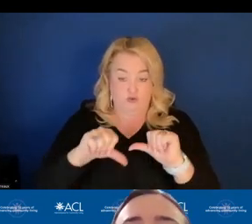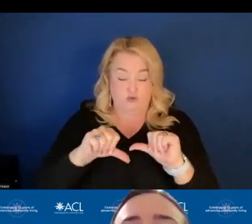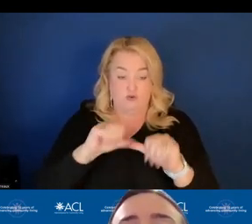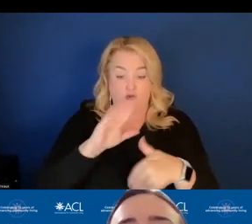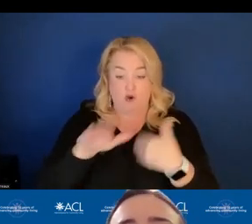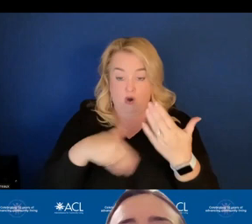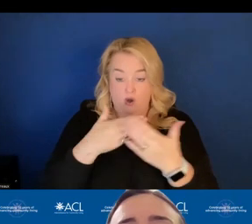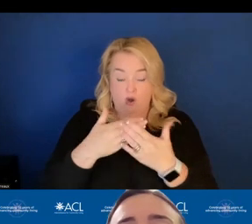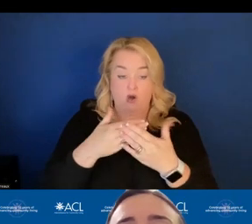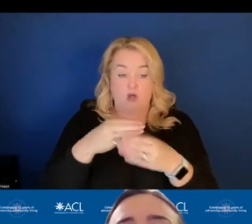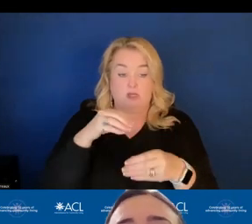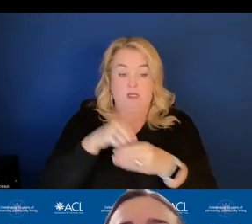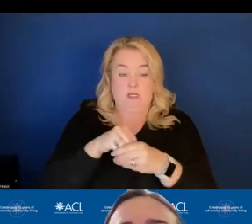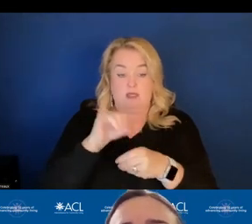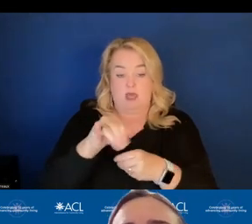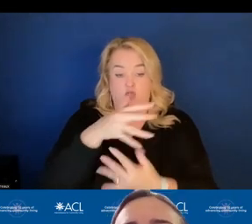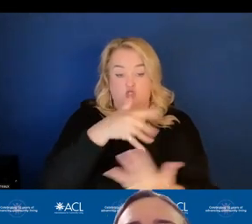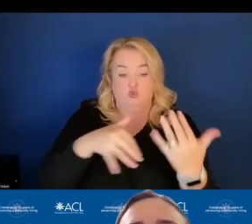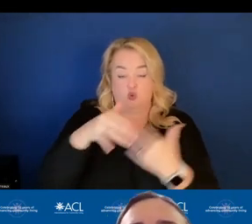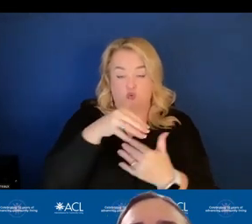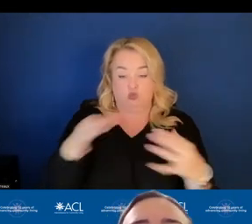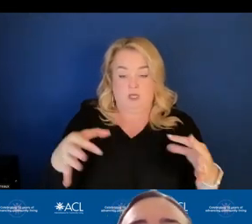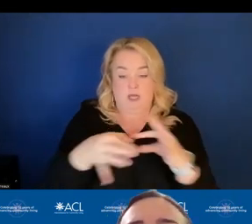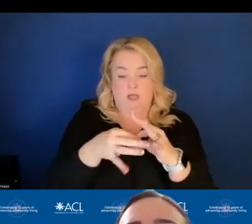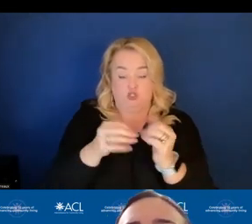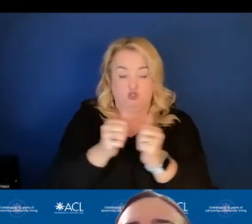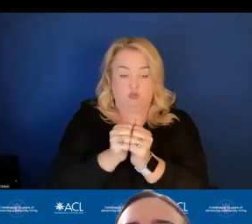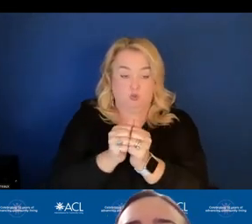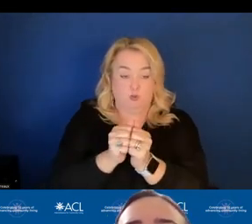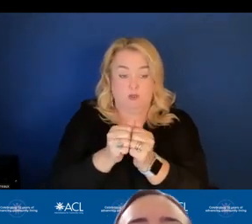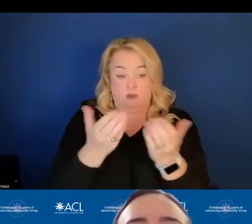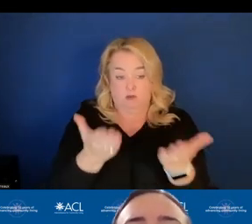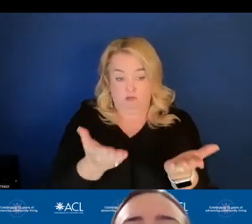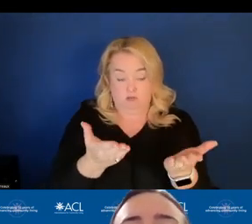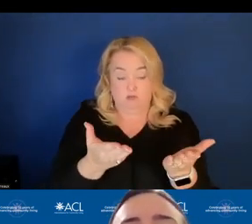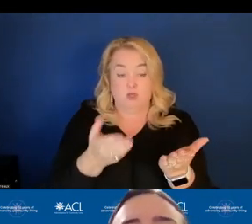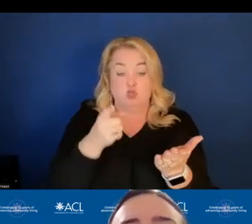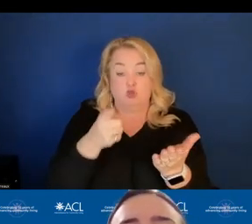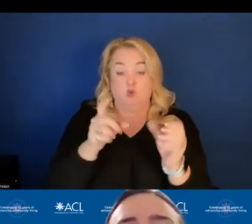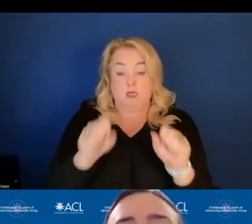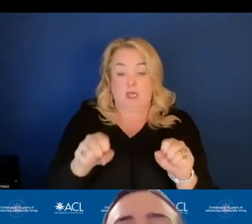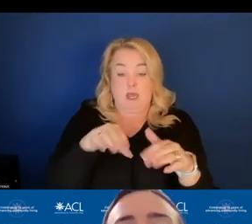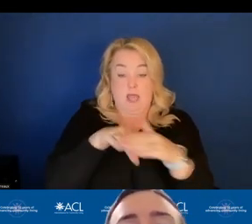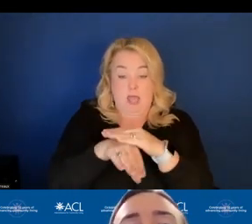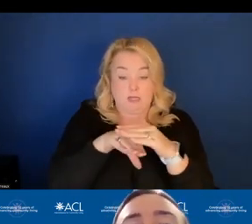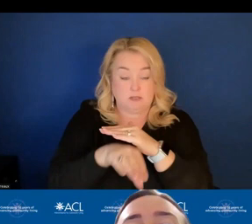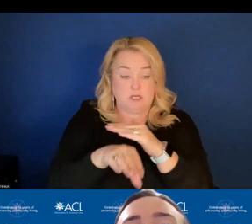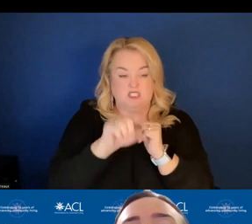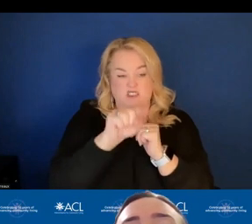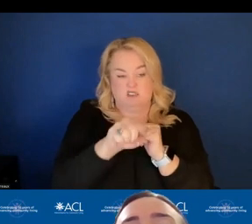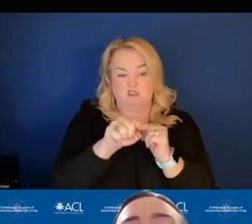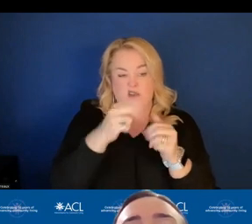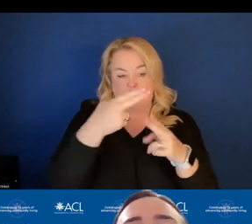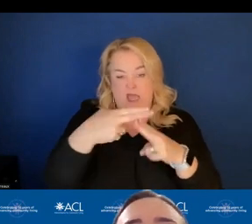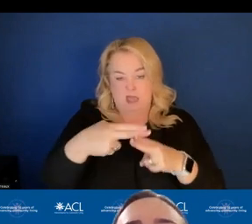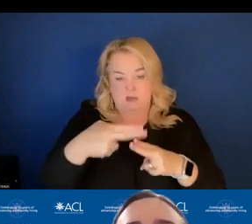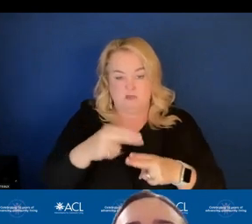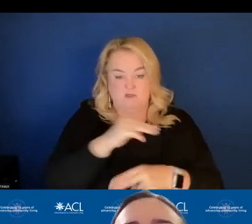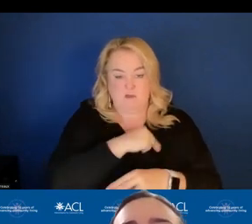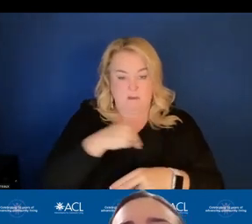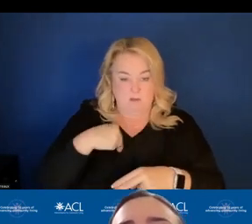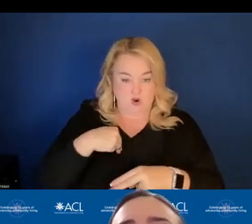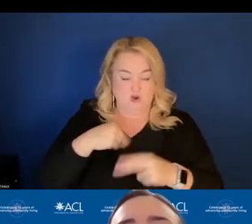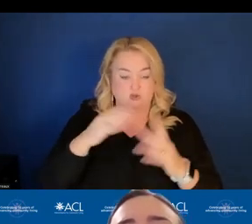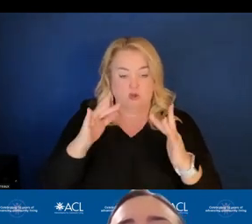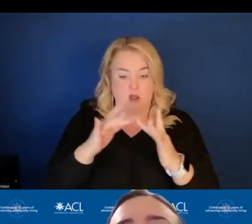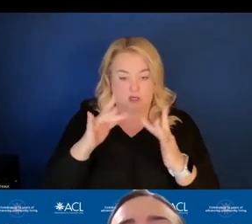in the space of social connection and engagement. You are able to access a directory of members,